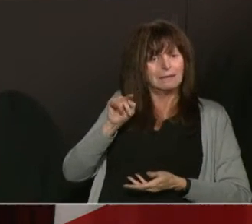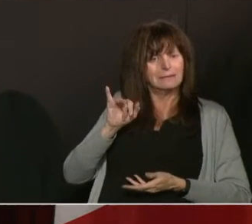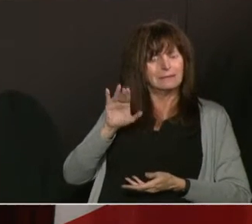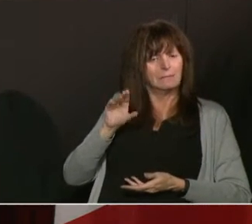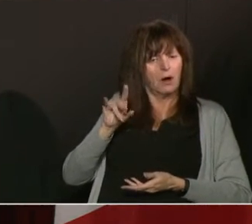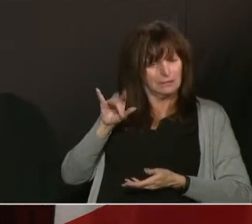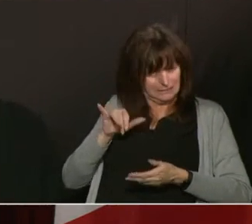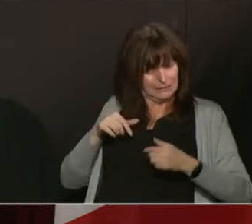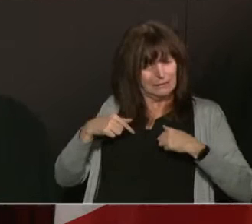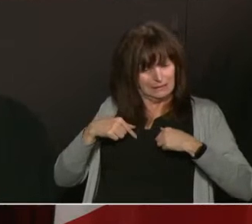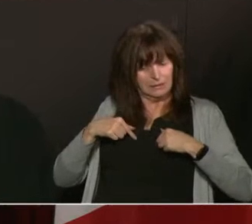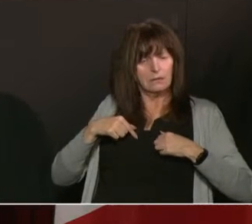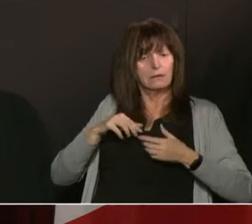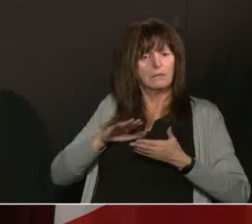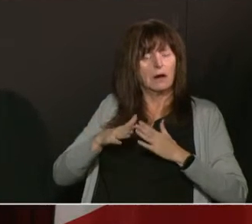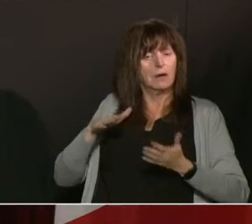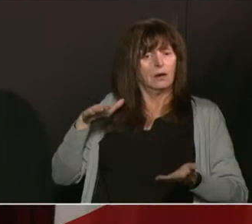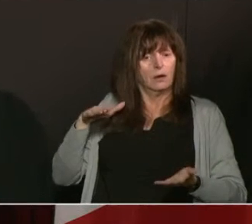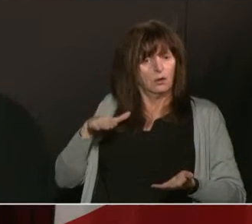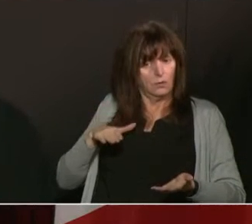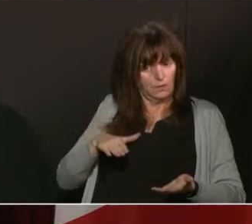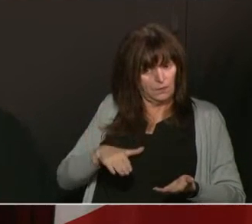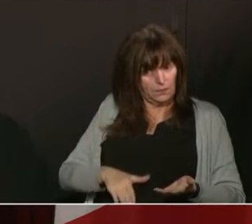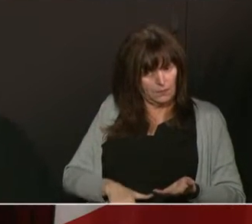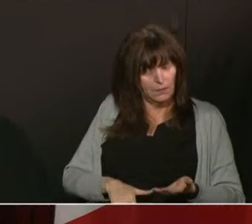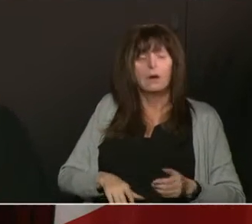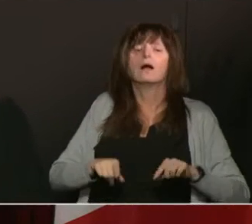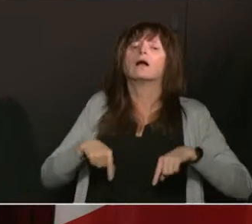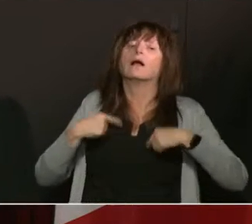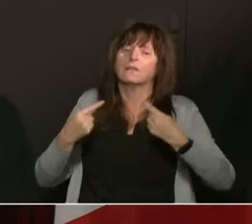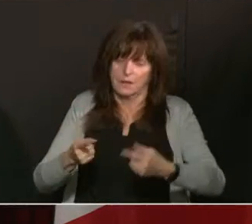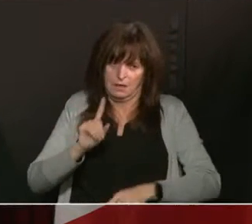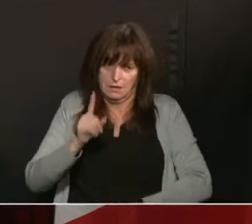immunologically to get the booster, and absolutely should be an mRNA